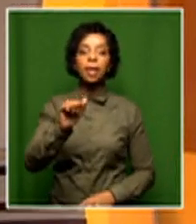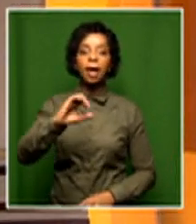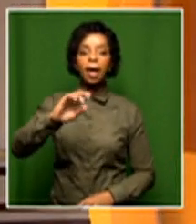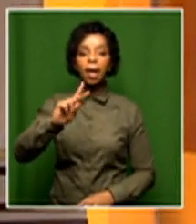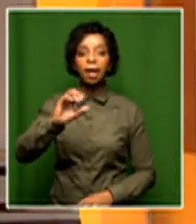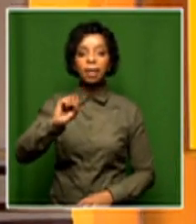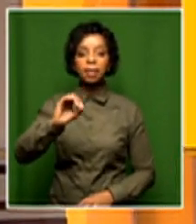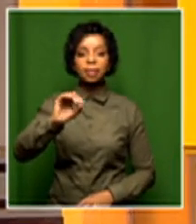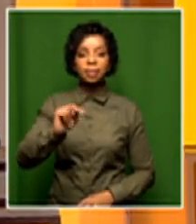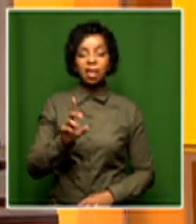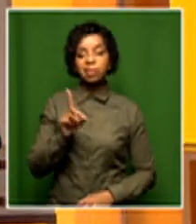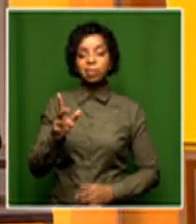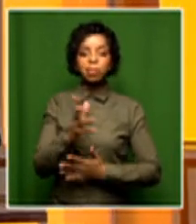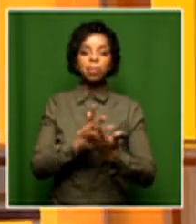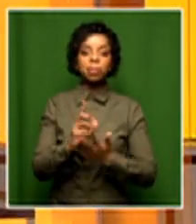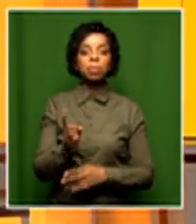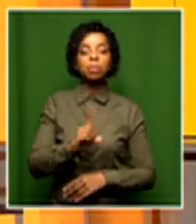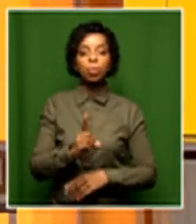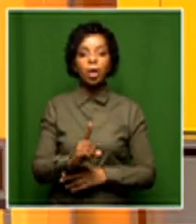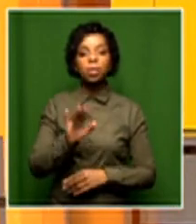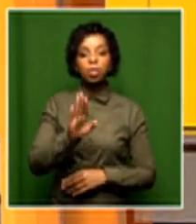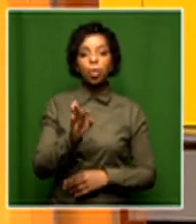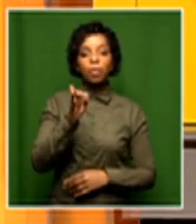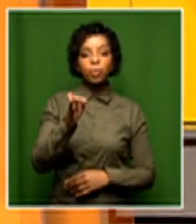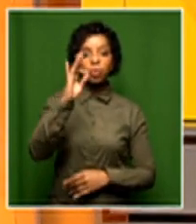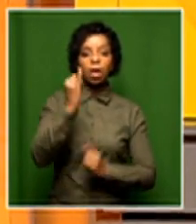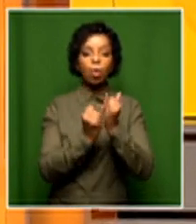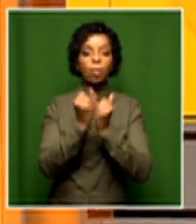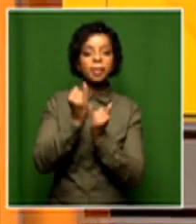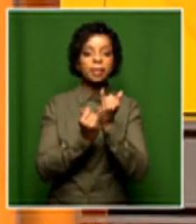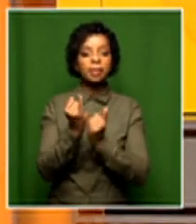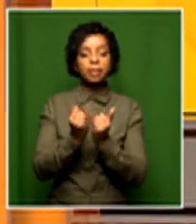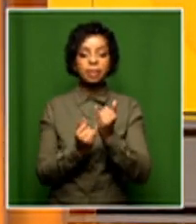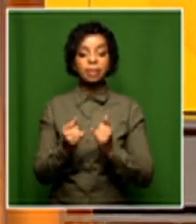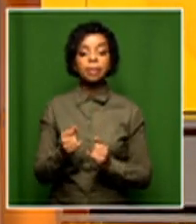Your Future competition. And the deadline, as you mentioned, is on the 8th of November.